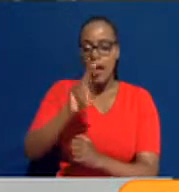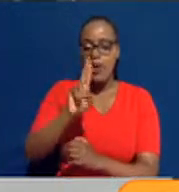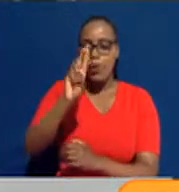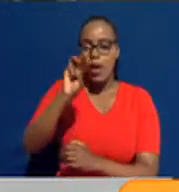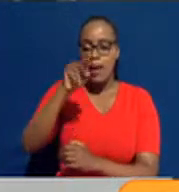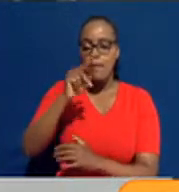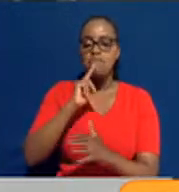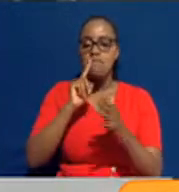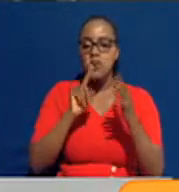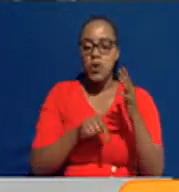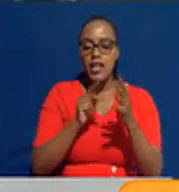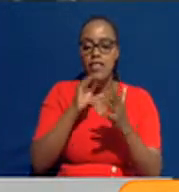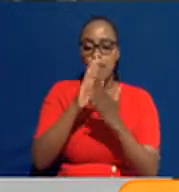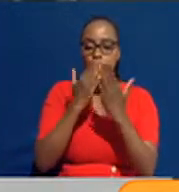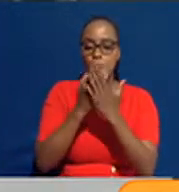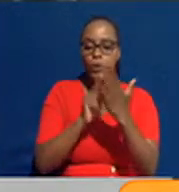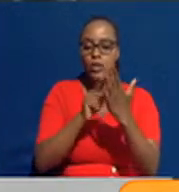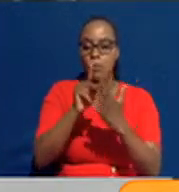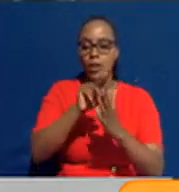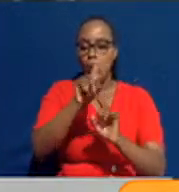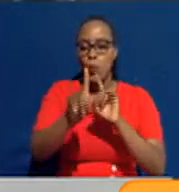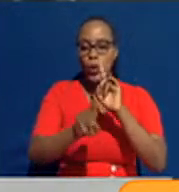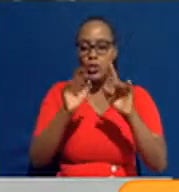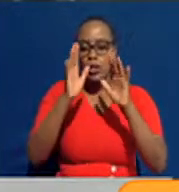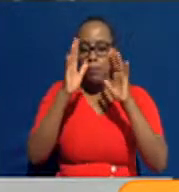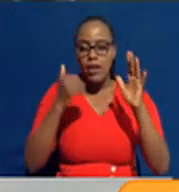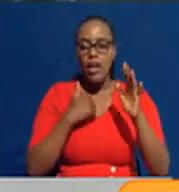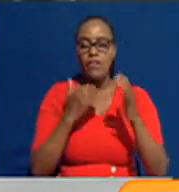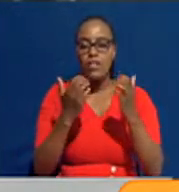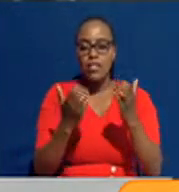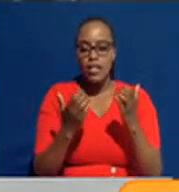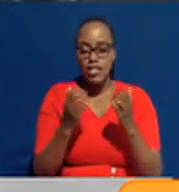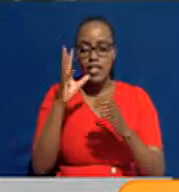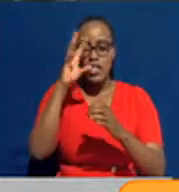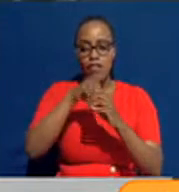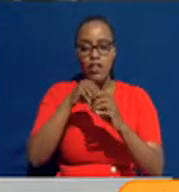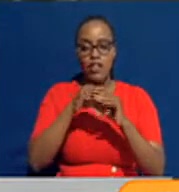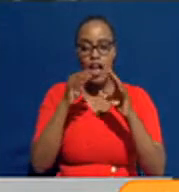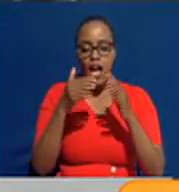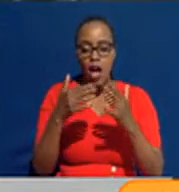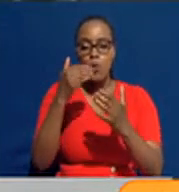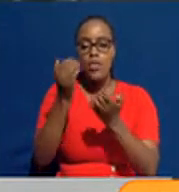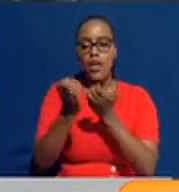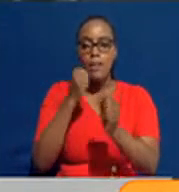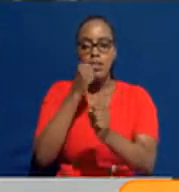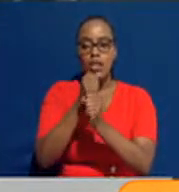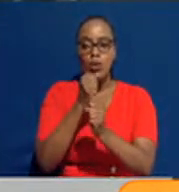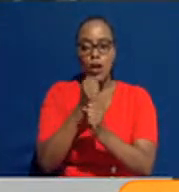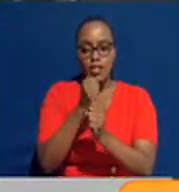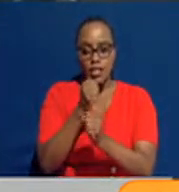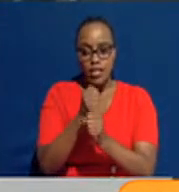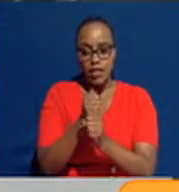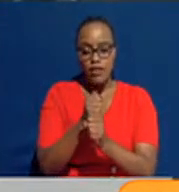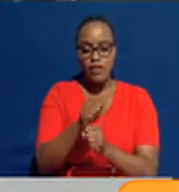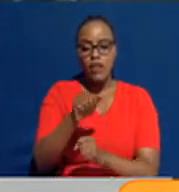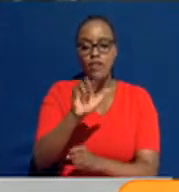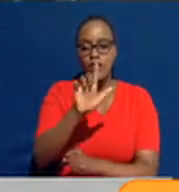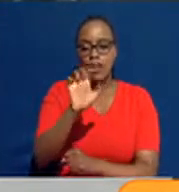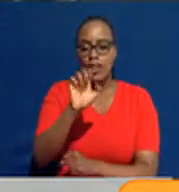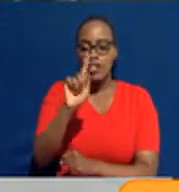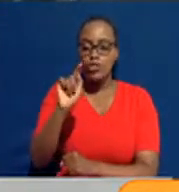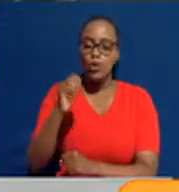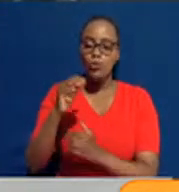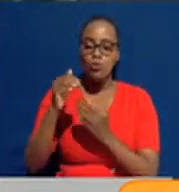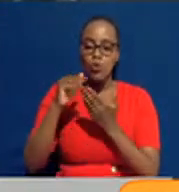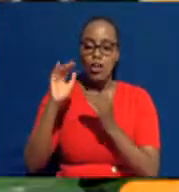said that the proposed payments were questionable and wants investigations into how the transactions were arrived at. Stephen Leto has more.